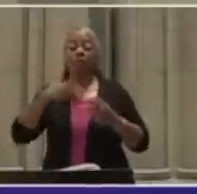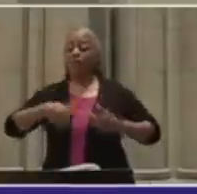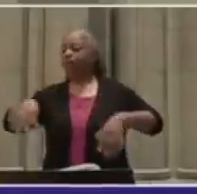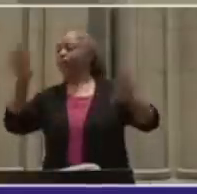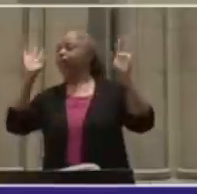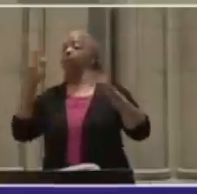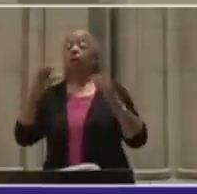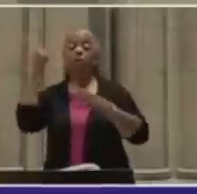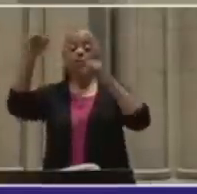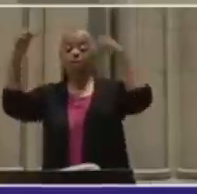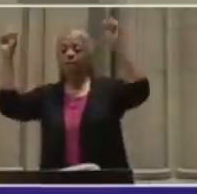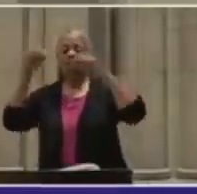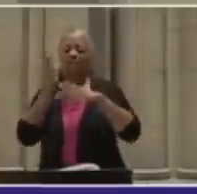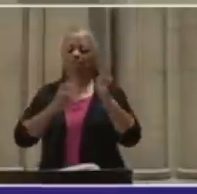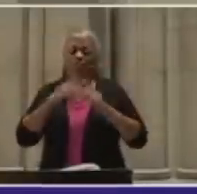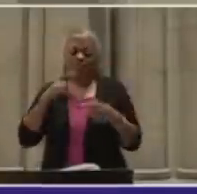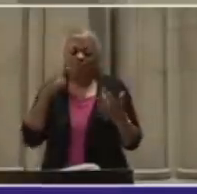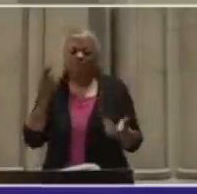some think are useless and a waste of breath.